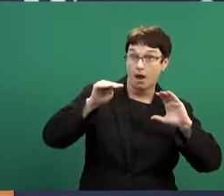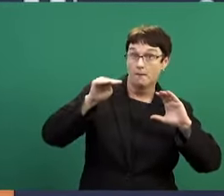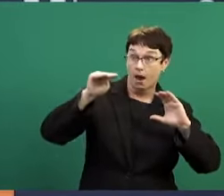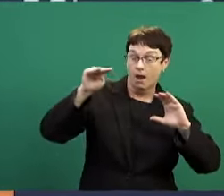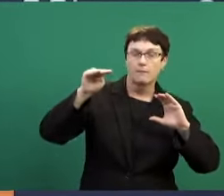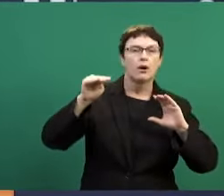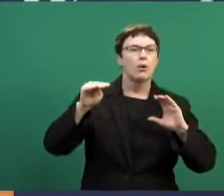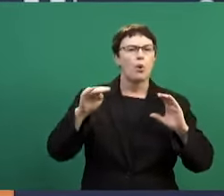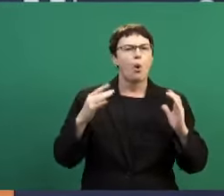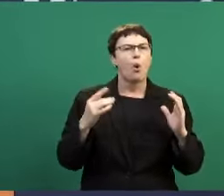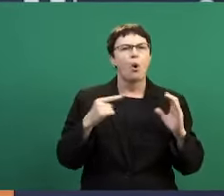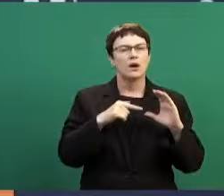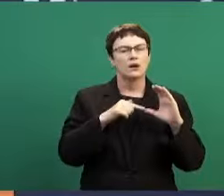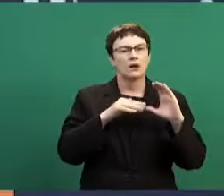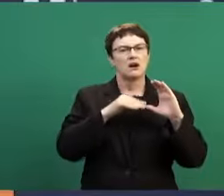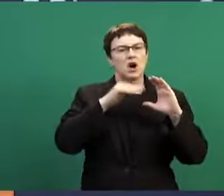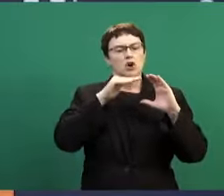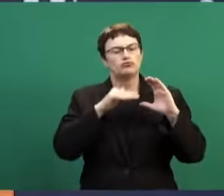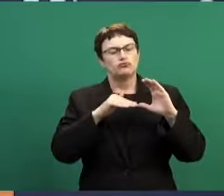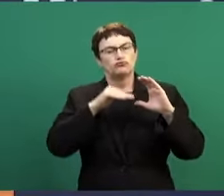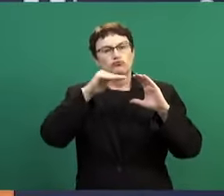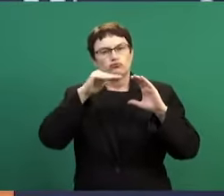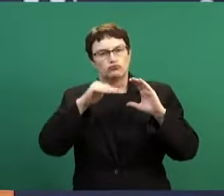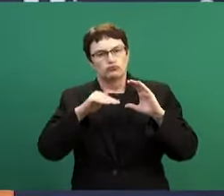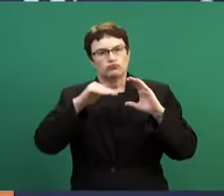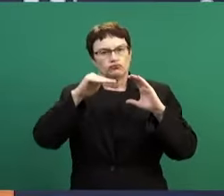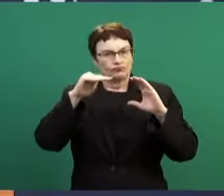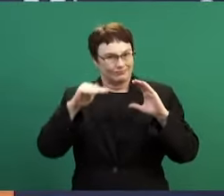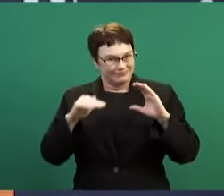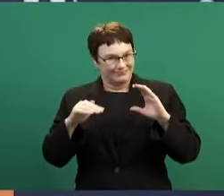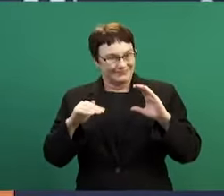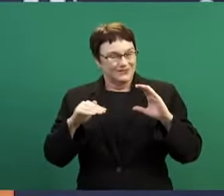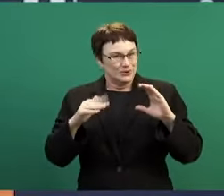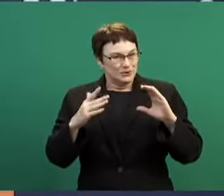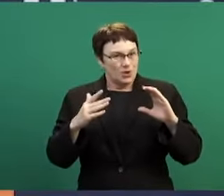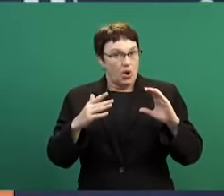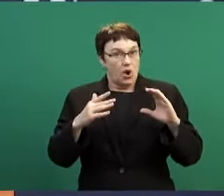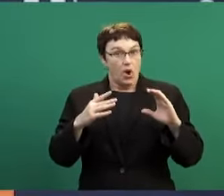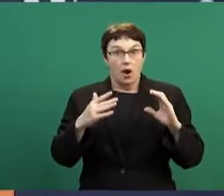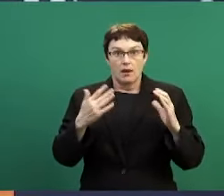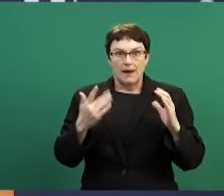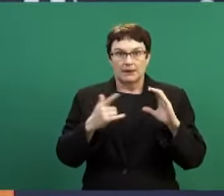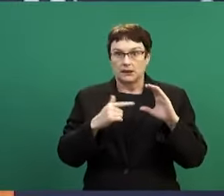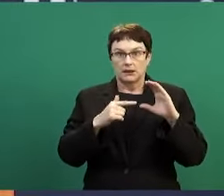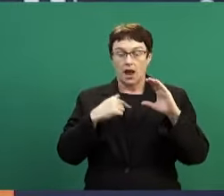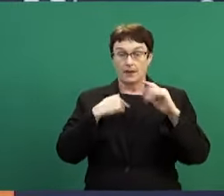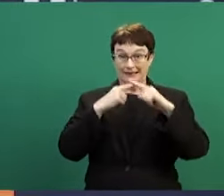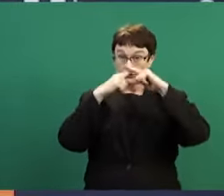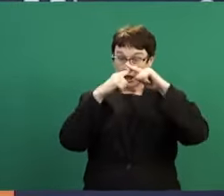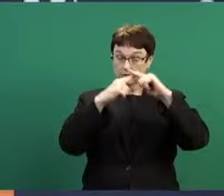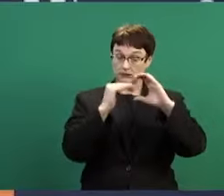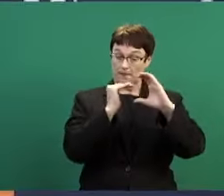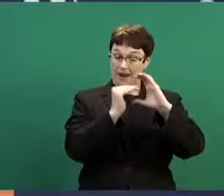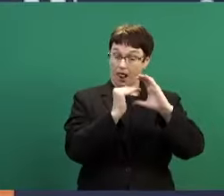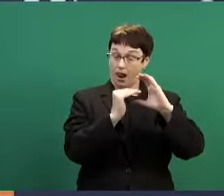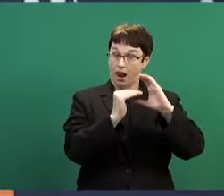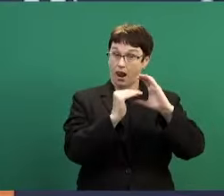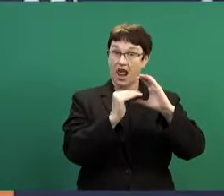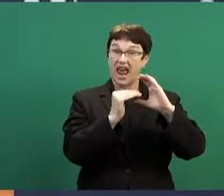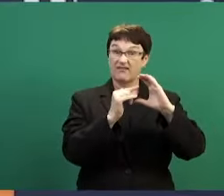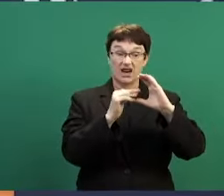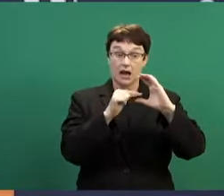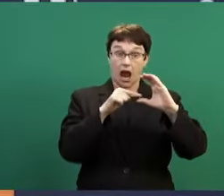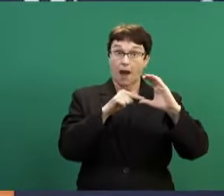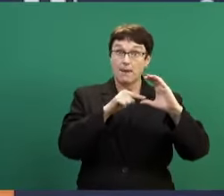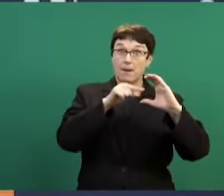target or away from the target? And if it is a sustained momentum away from the target, we stand ready to deploy